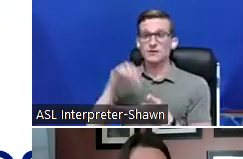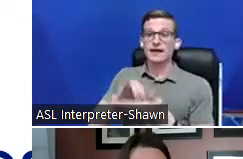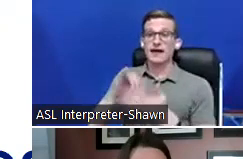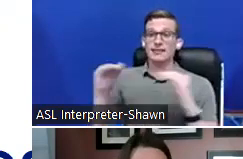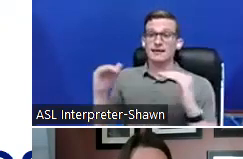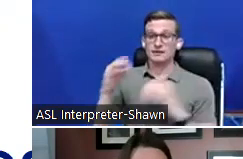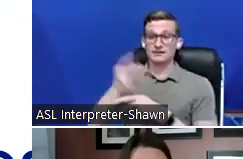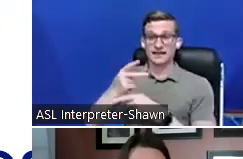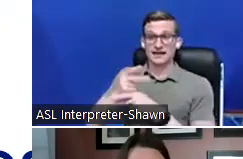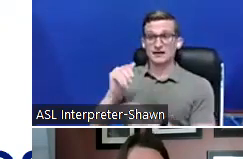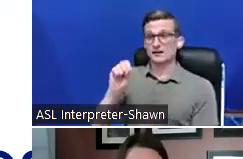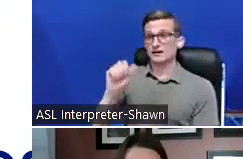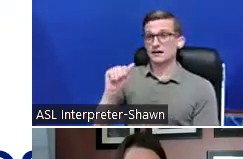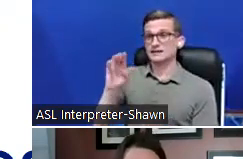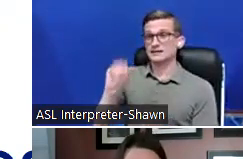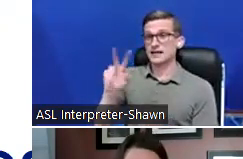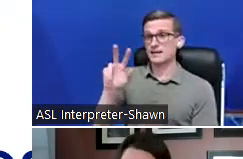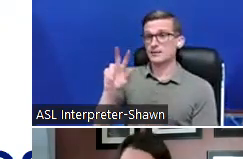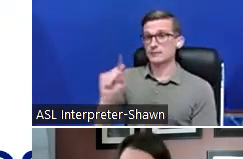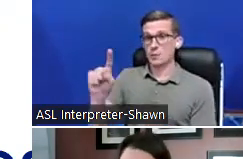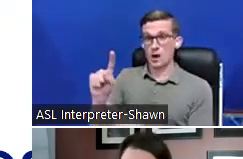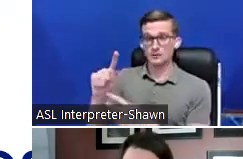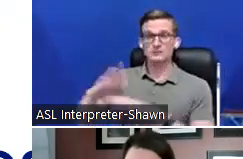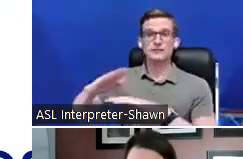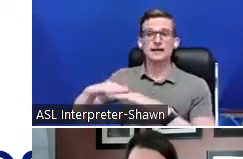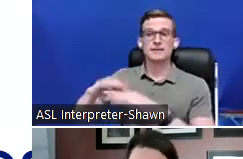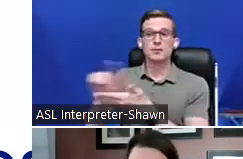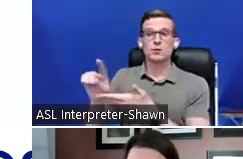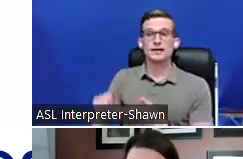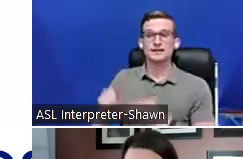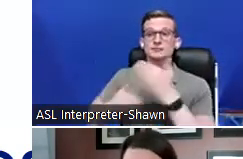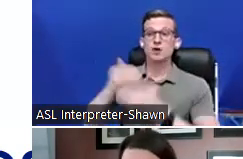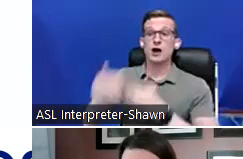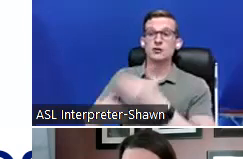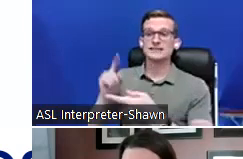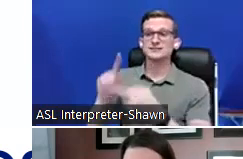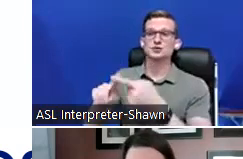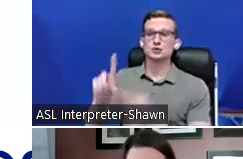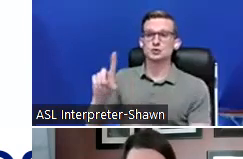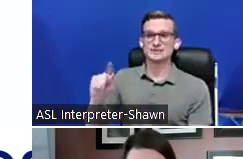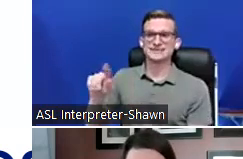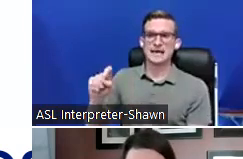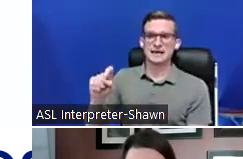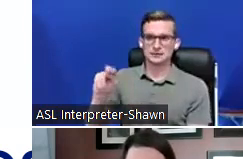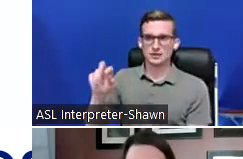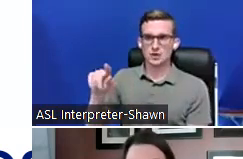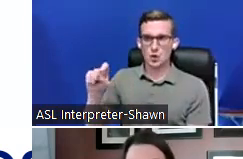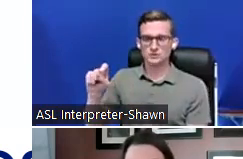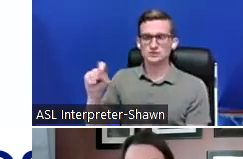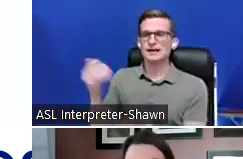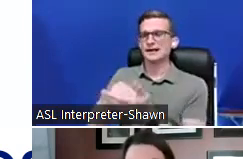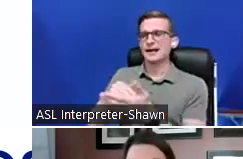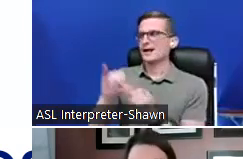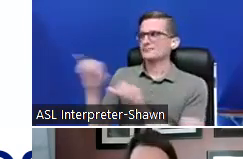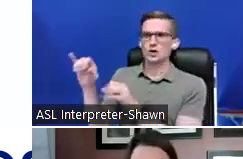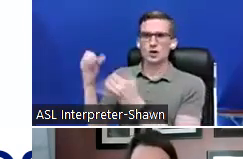3.1, there is a minimum of weekly progress to date notes. And again, this is carried over from current state, how we have this written in.